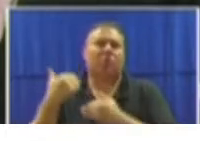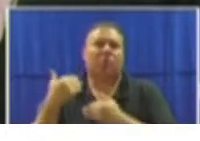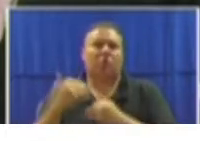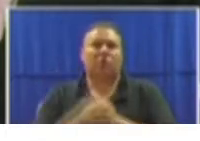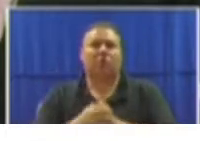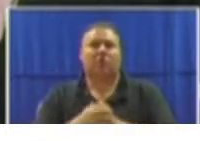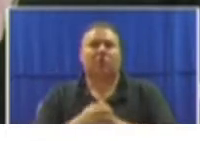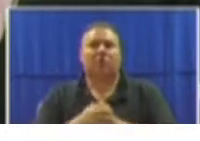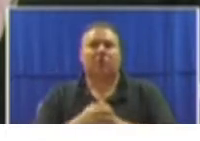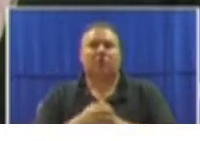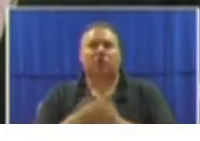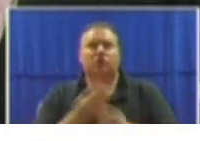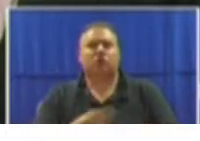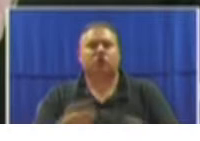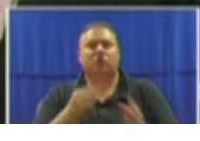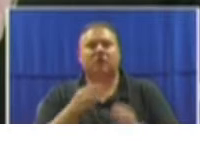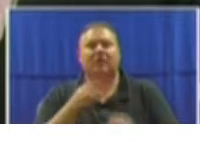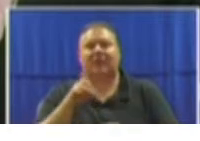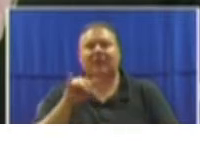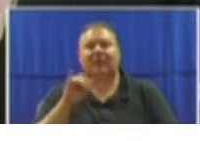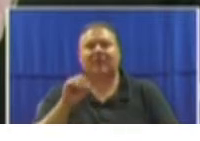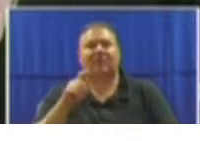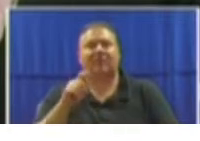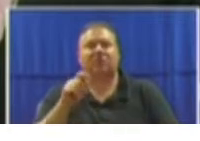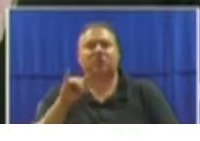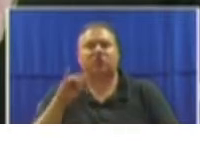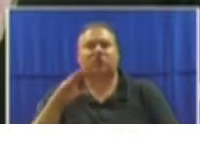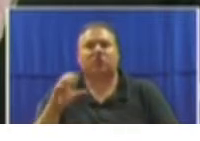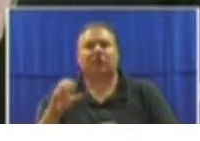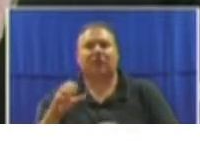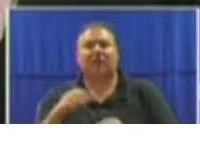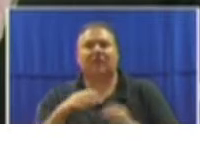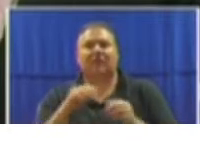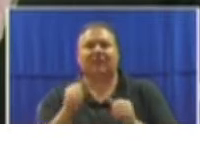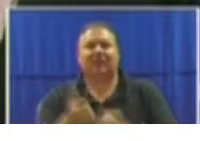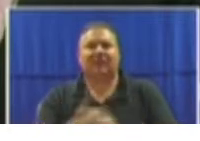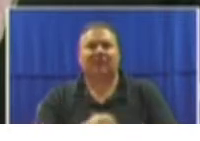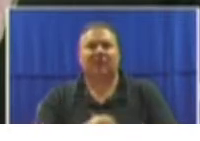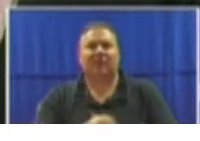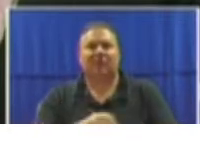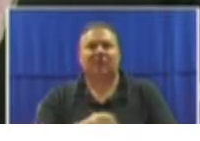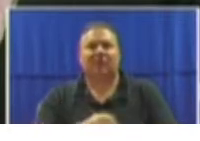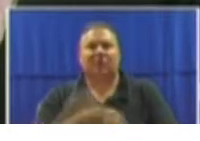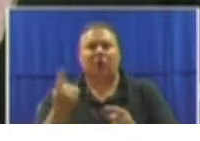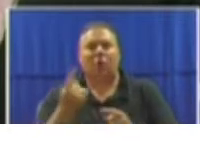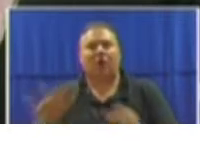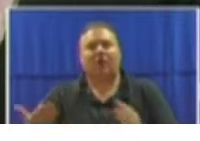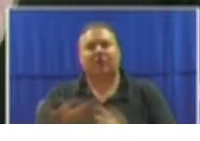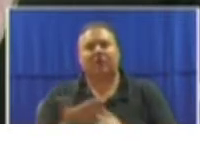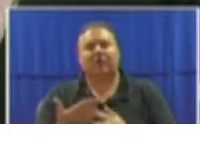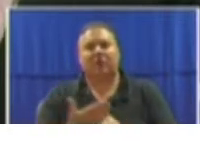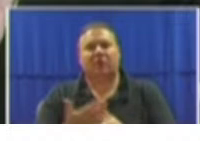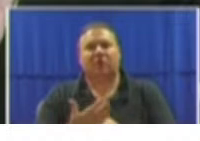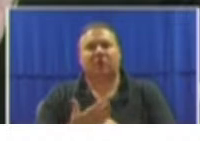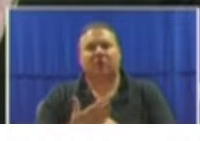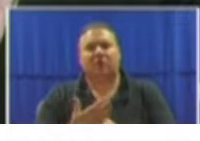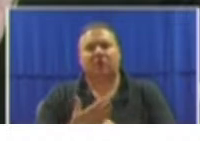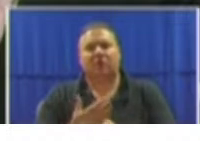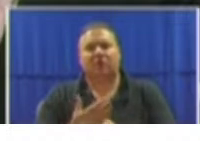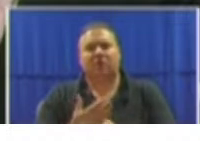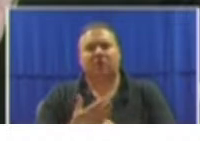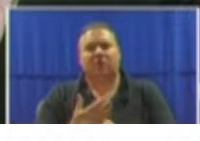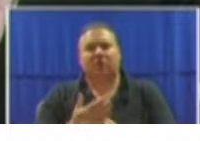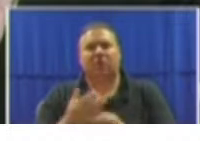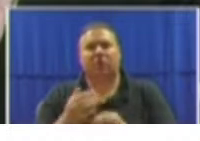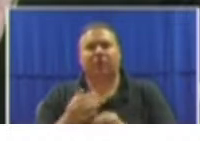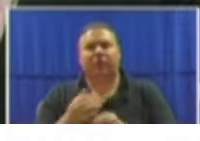District 6 waiting 20 years for restitution, and only the intervention of the Deputy President got 107 of